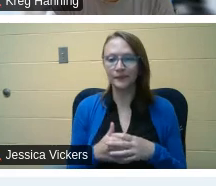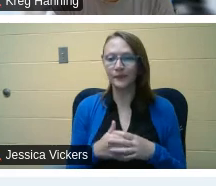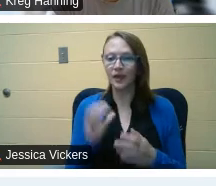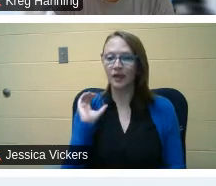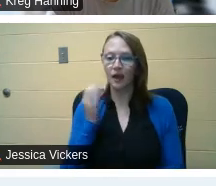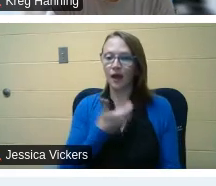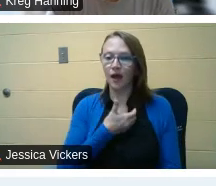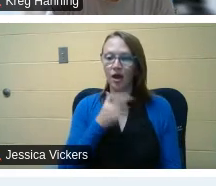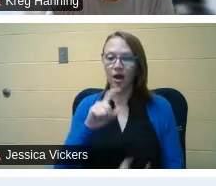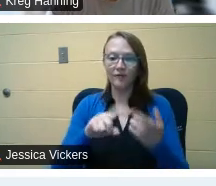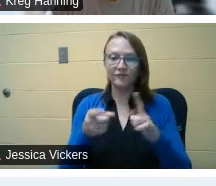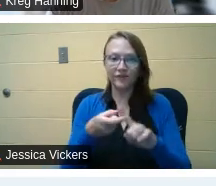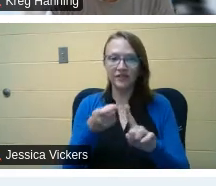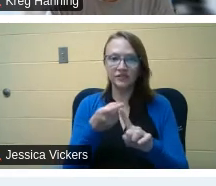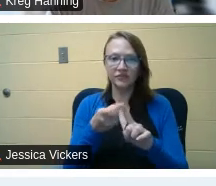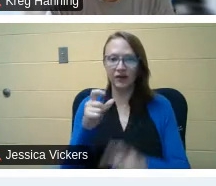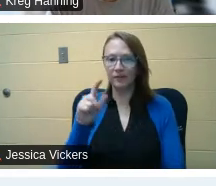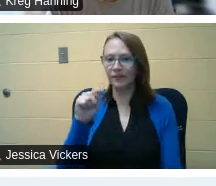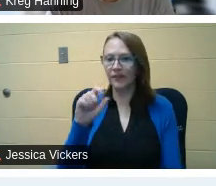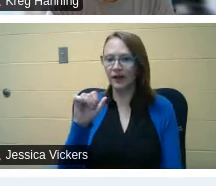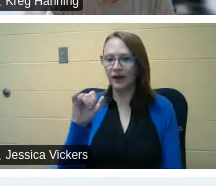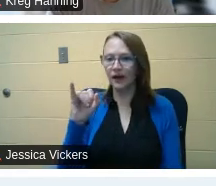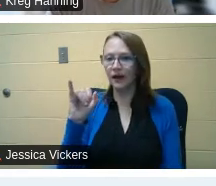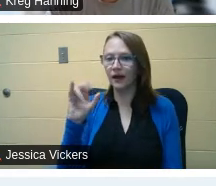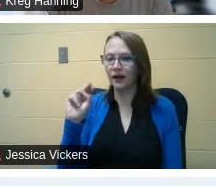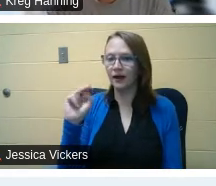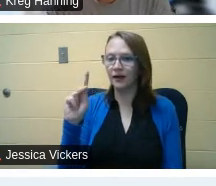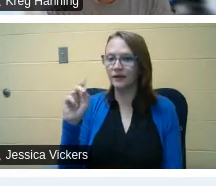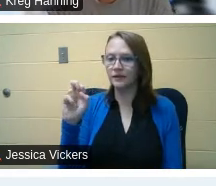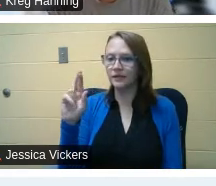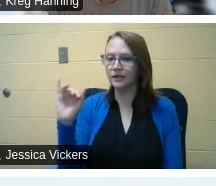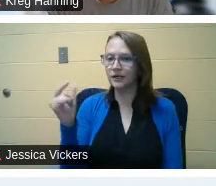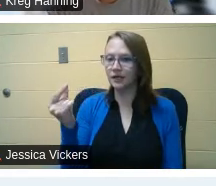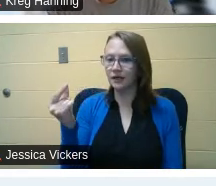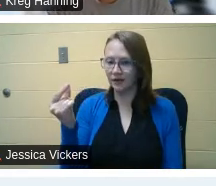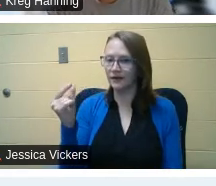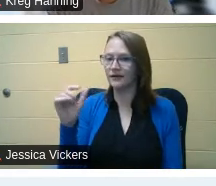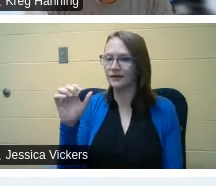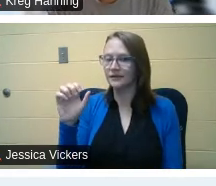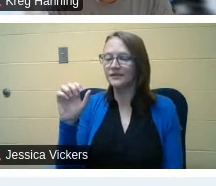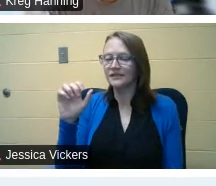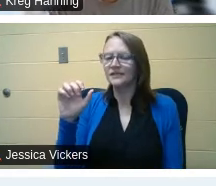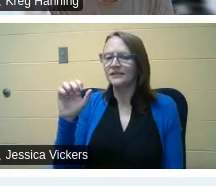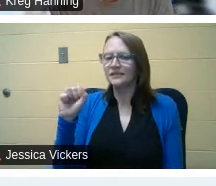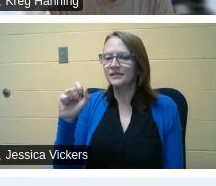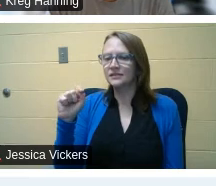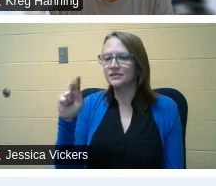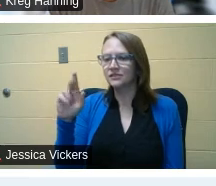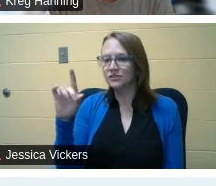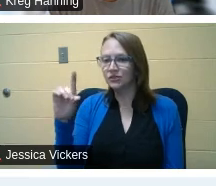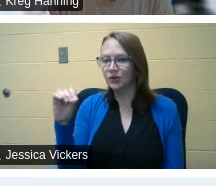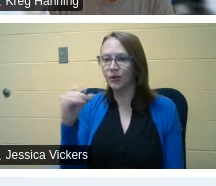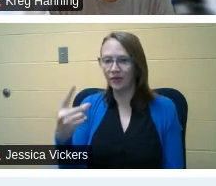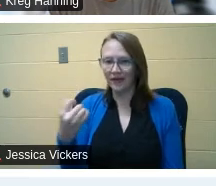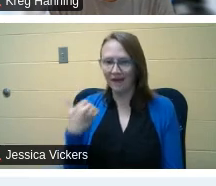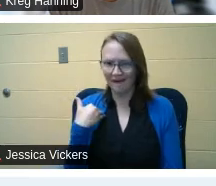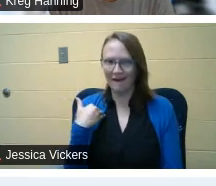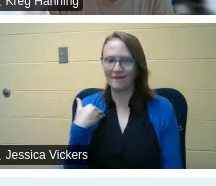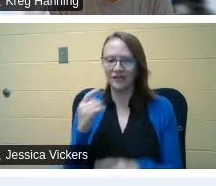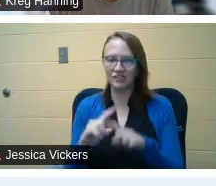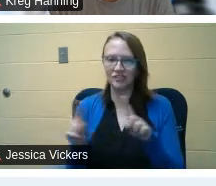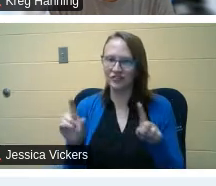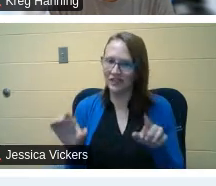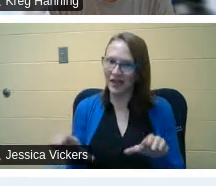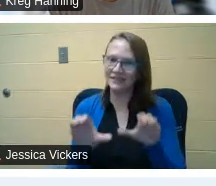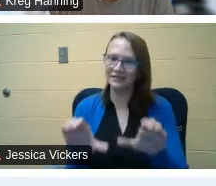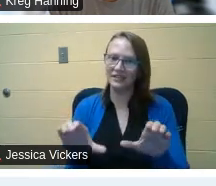Our friends at the Tinkering Studio have been doing these OctoStudio explorations where they've tried out different